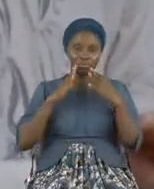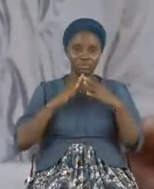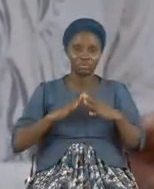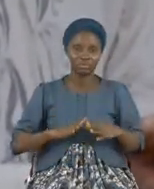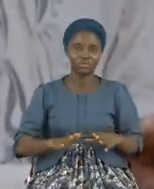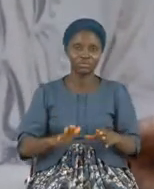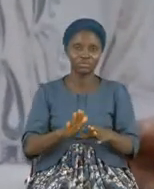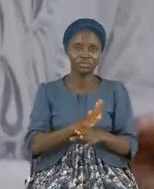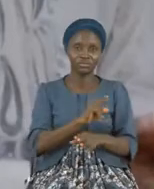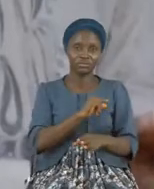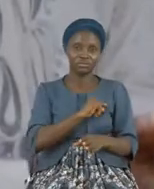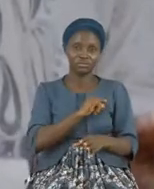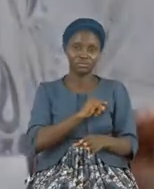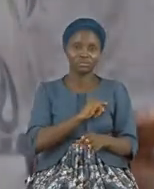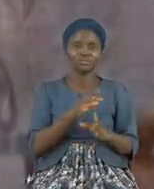conscience.